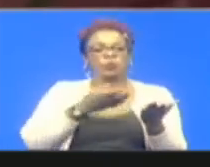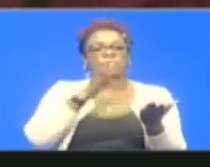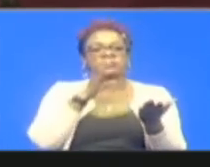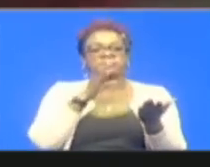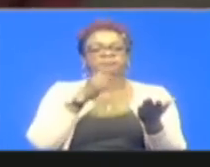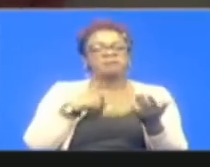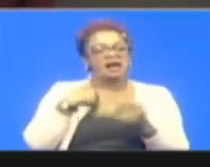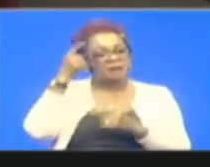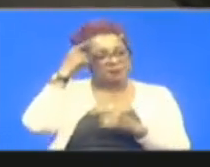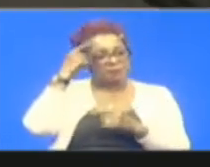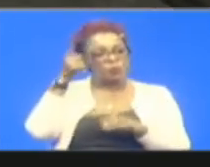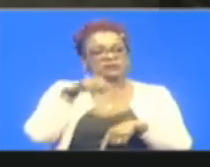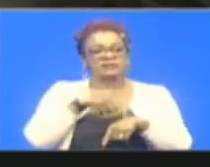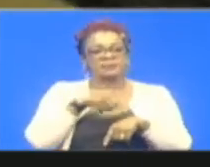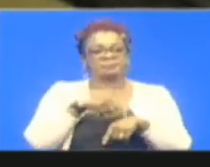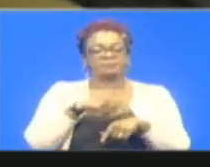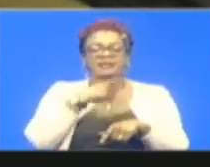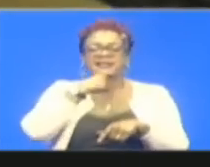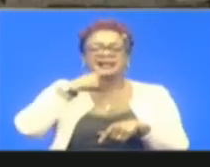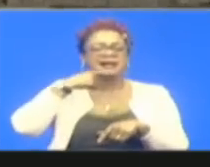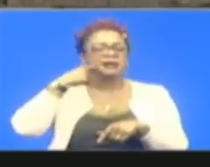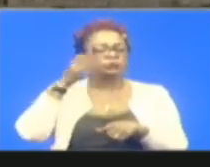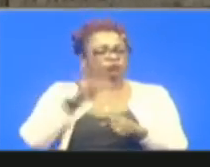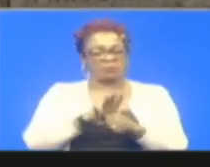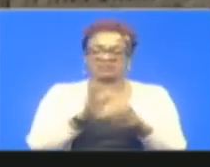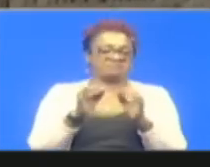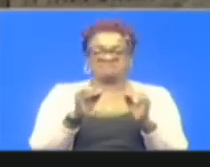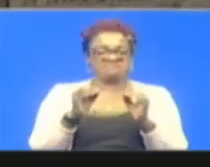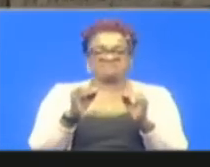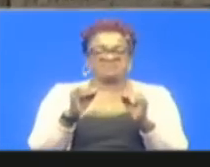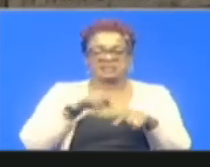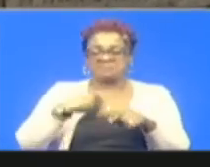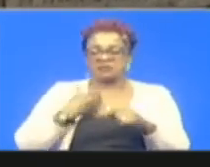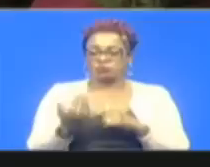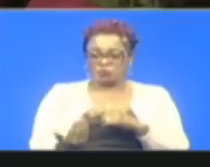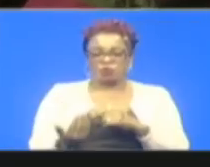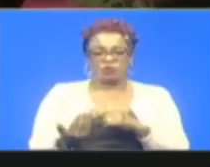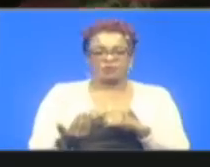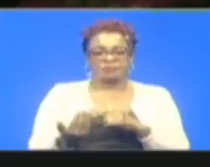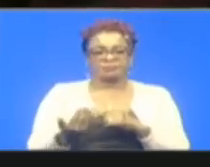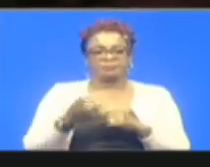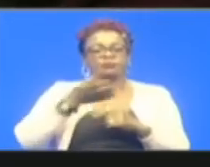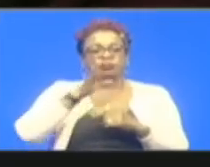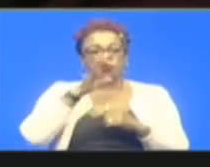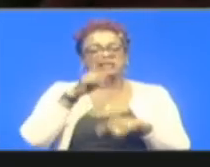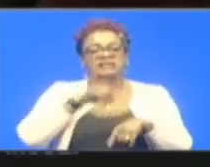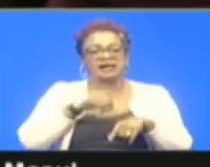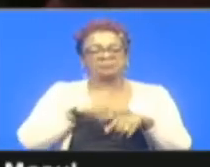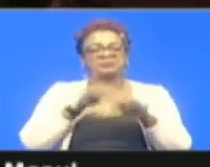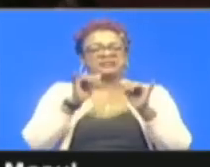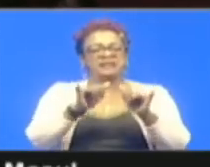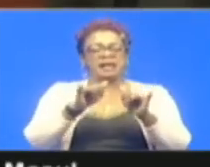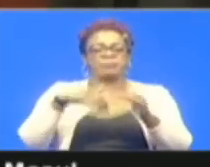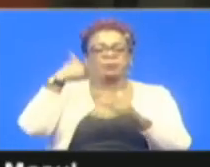kitu kimoja, kulikuwa ukame si sana wakati nilikuwa mdogo. Maji ya majabia yakikaa mpaka the next